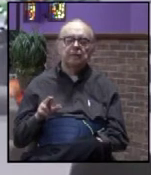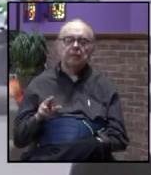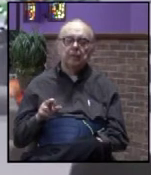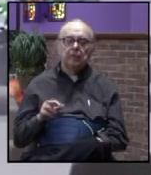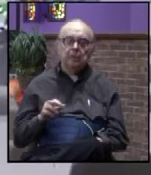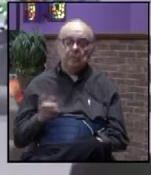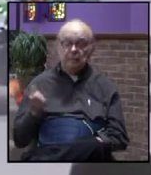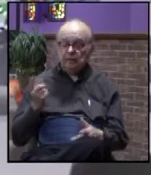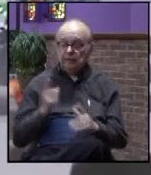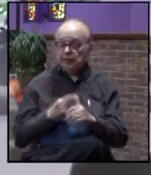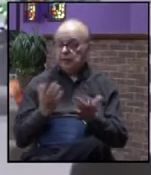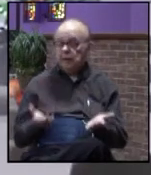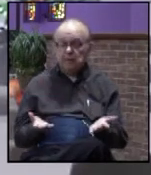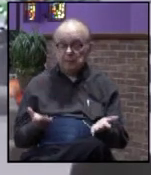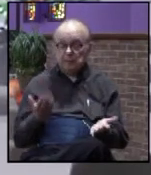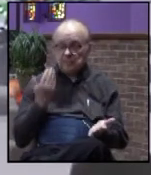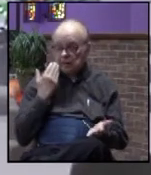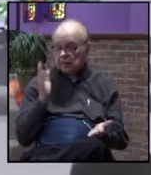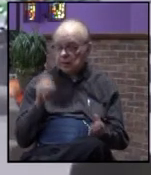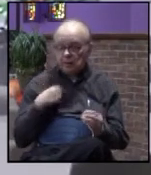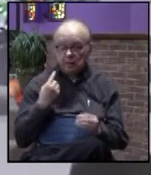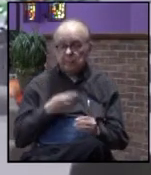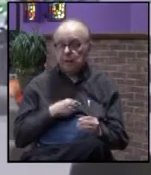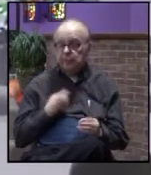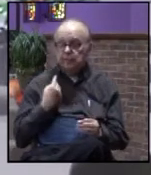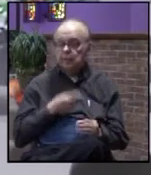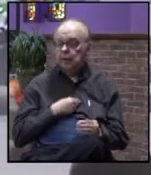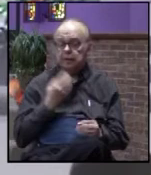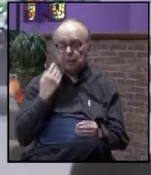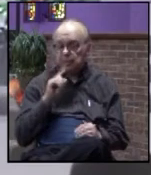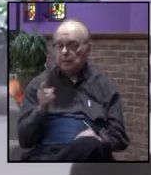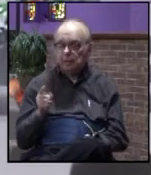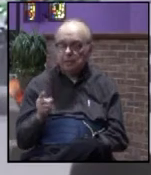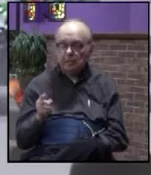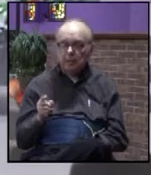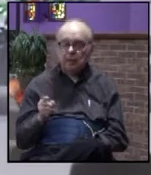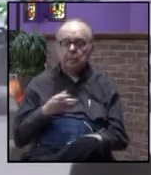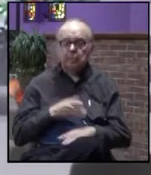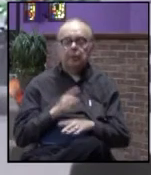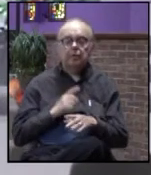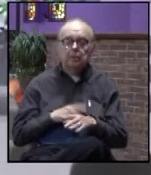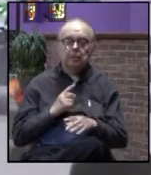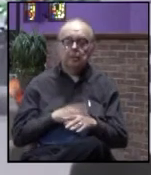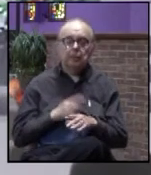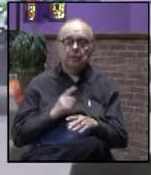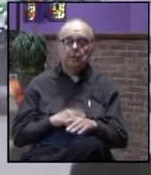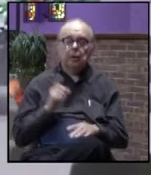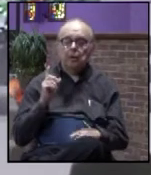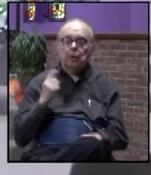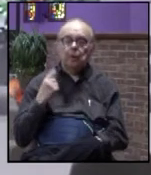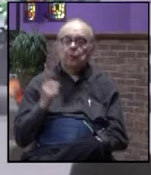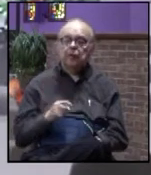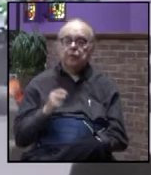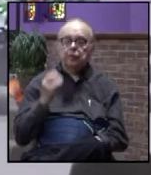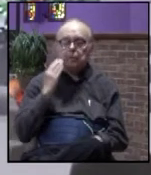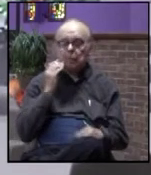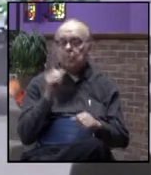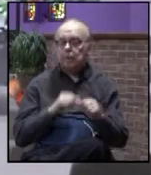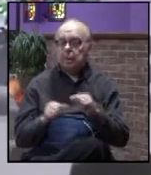much about you and you may not know much about us, but after a while, we should know each other.